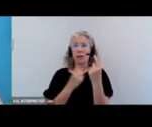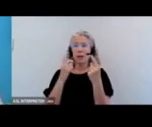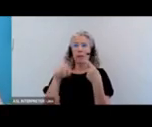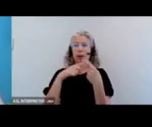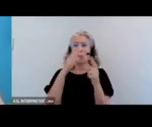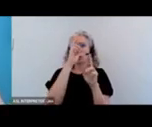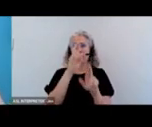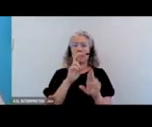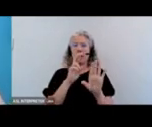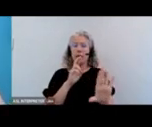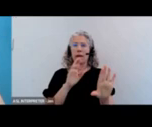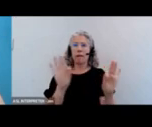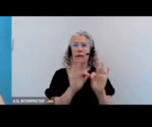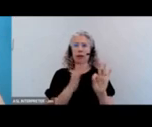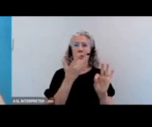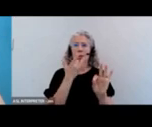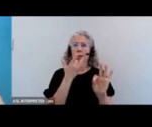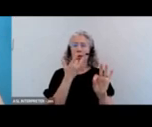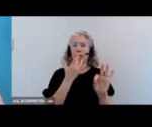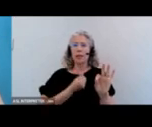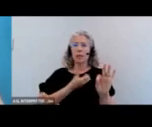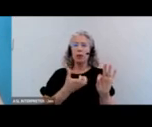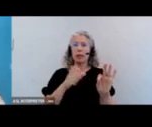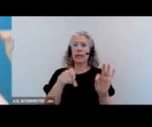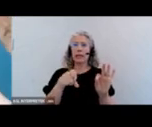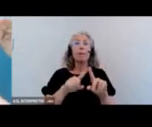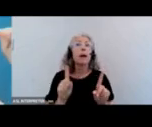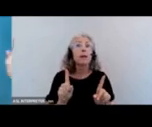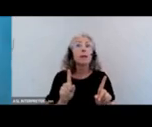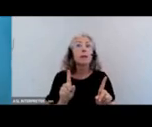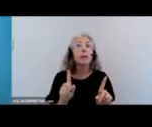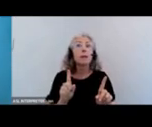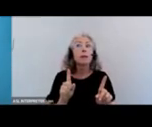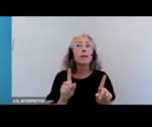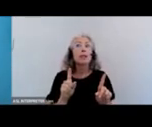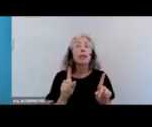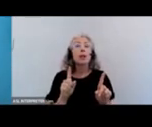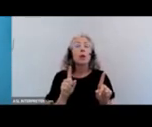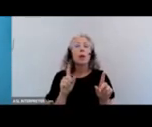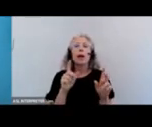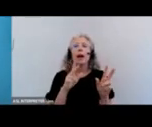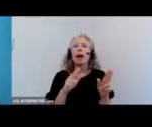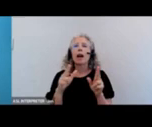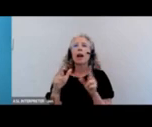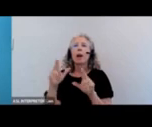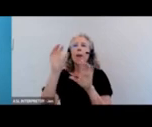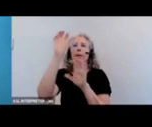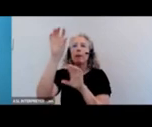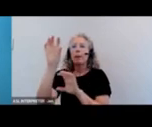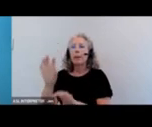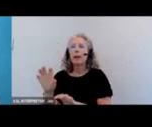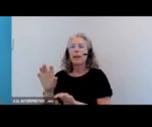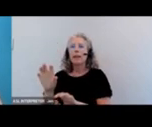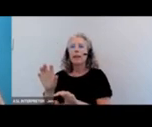for the patient's values, preferences, and expressed needs. But when I cut and pasted the entire article into a Word document and asked me to